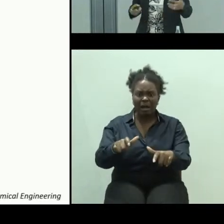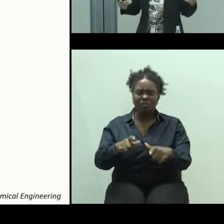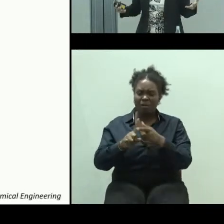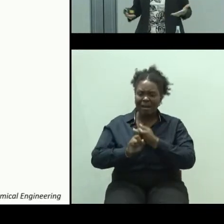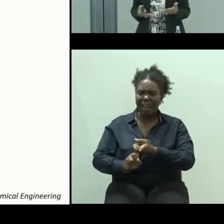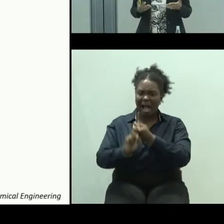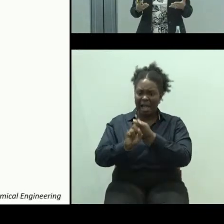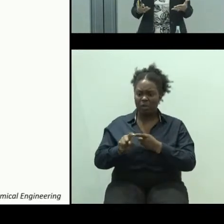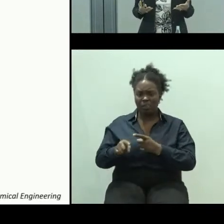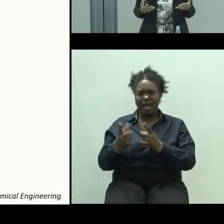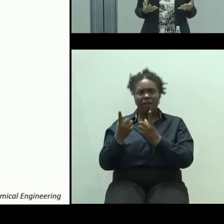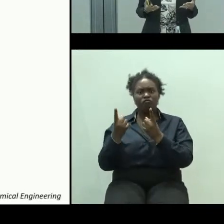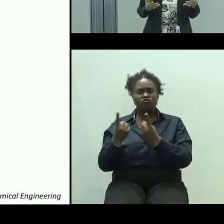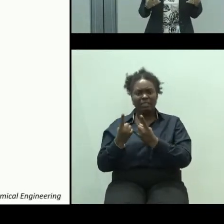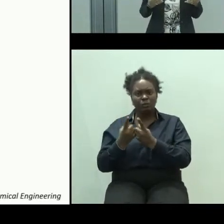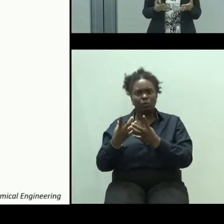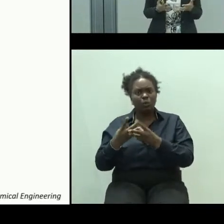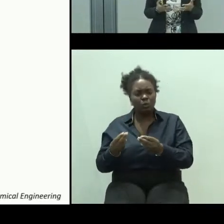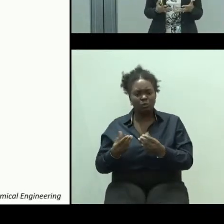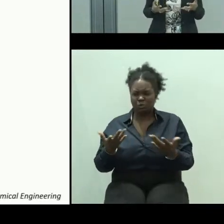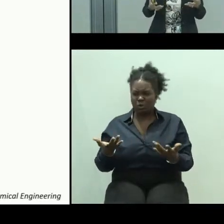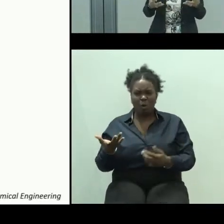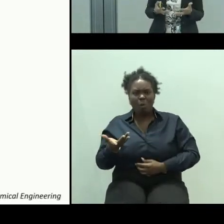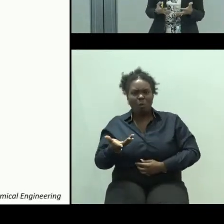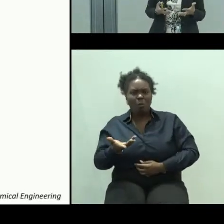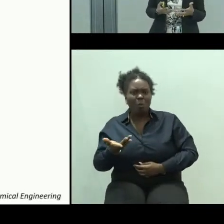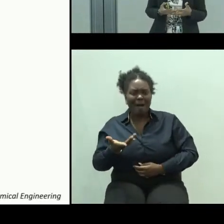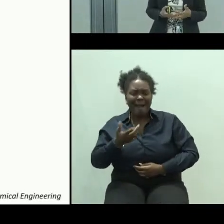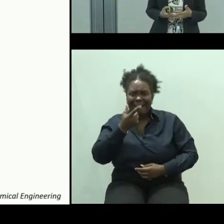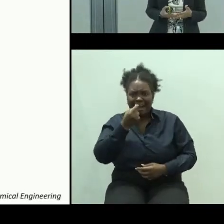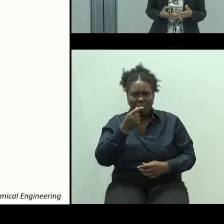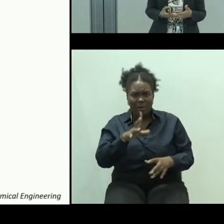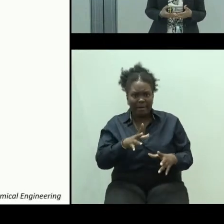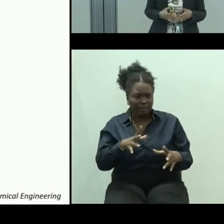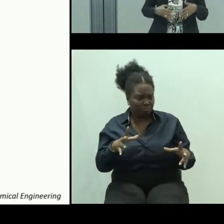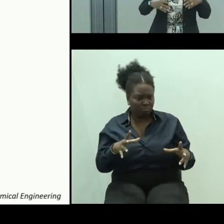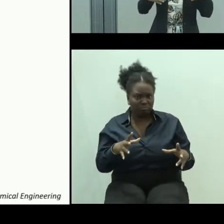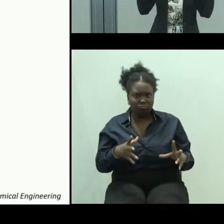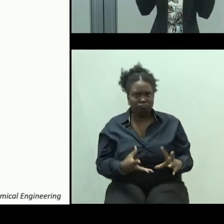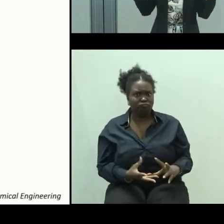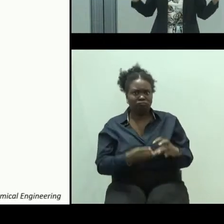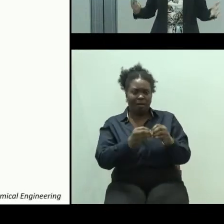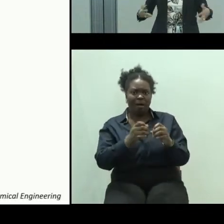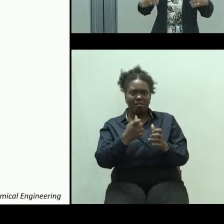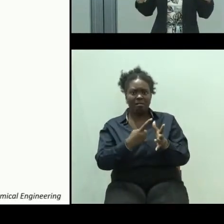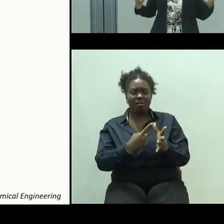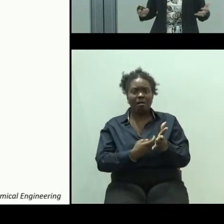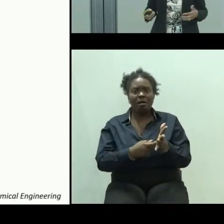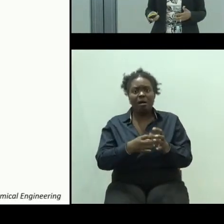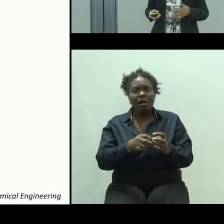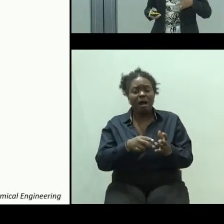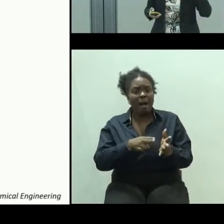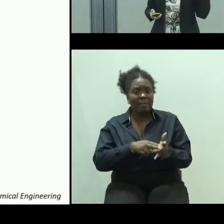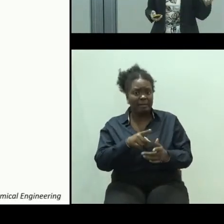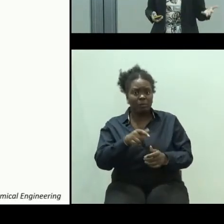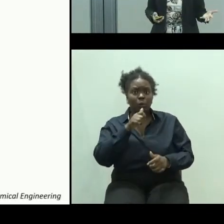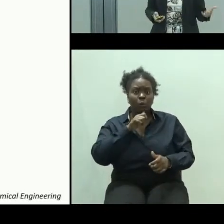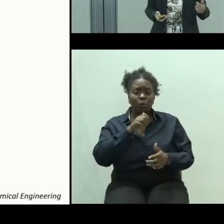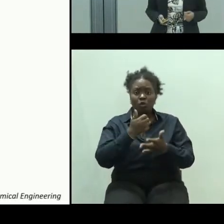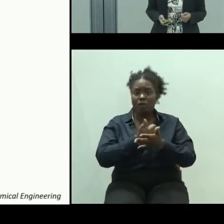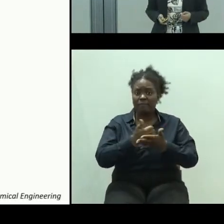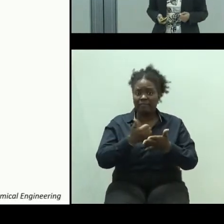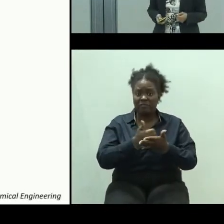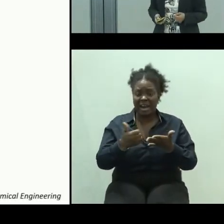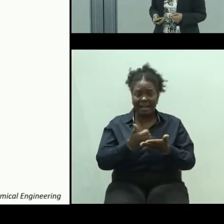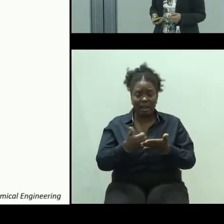there, where do we get access to carbon now, mass for mass purposes, that we could have on a regular basis, on a